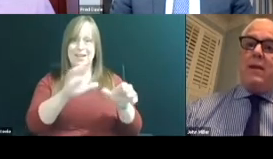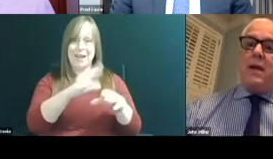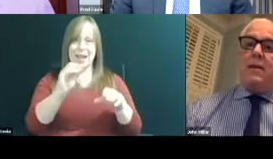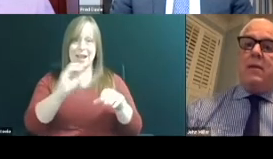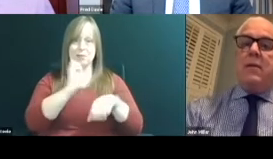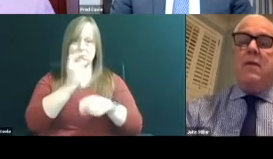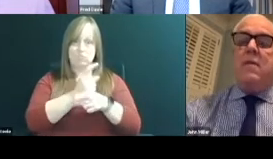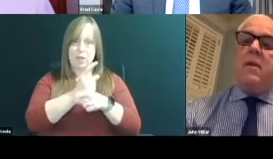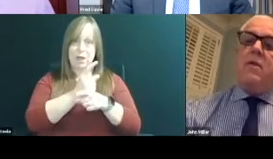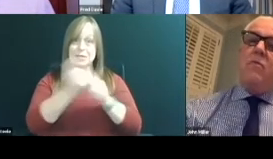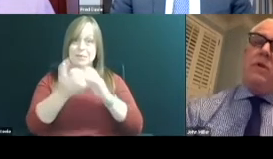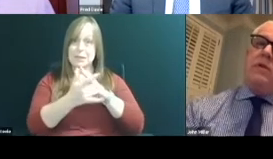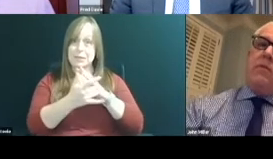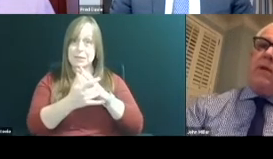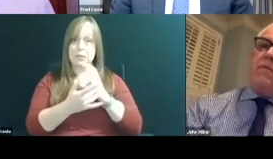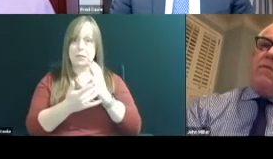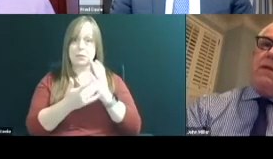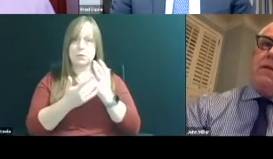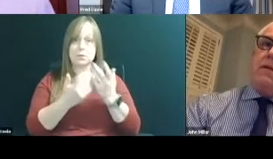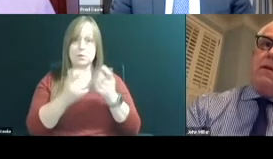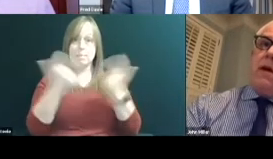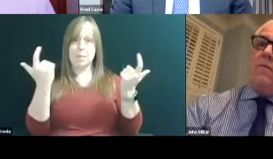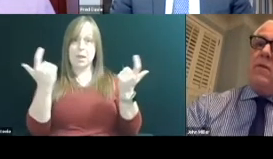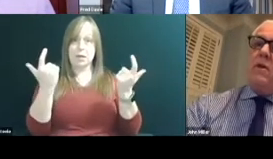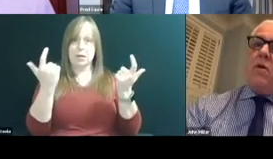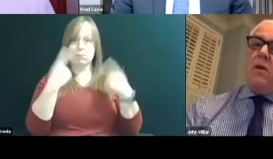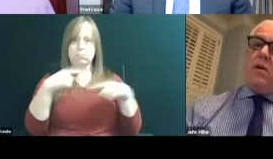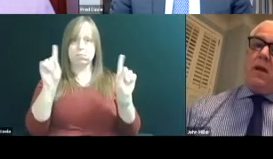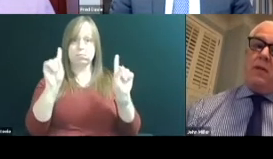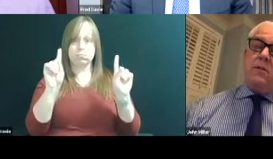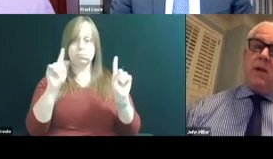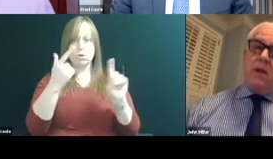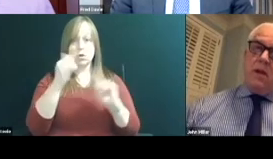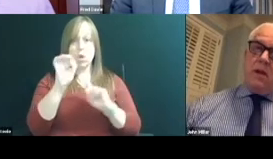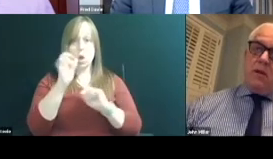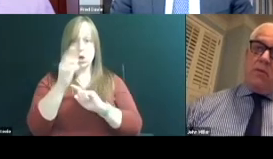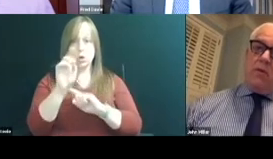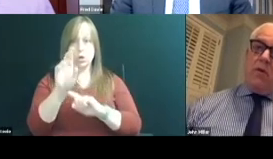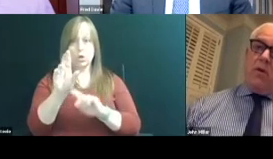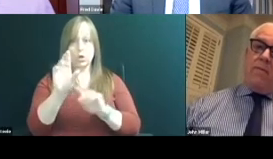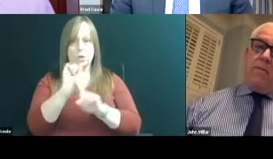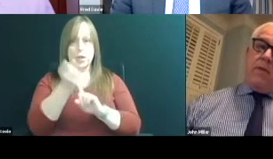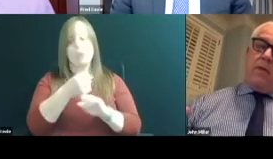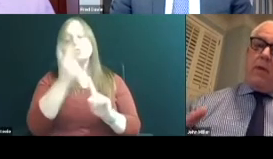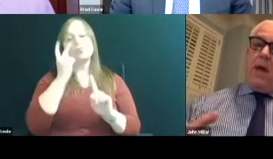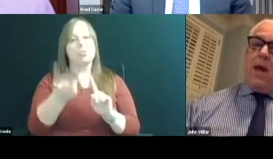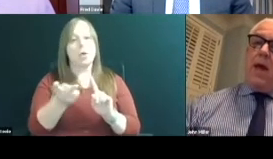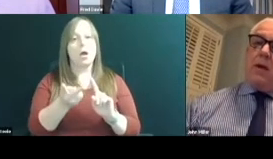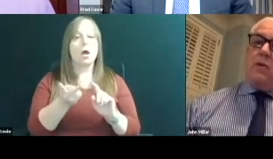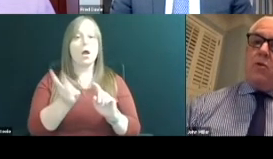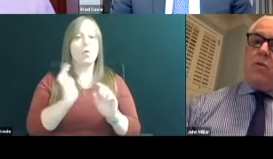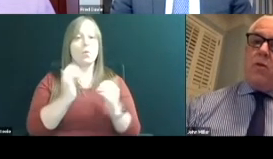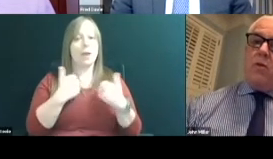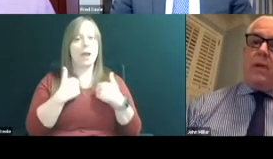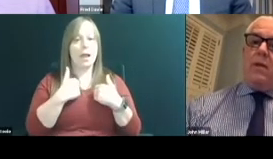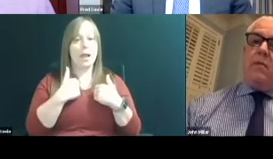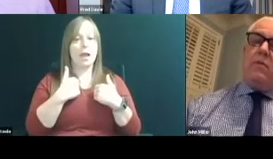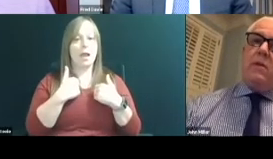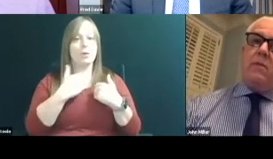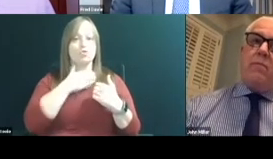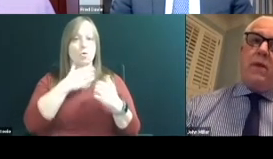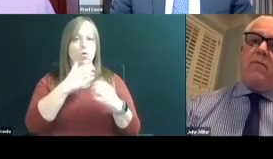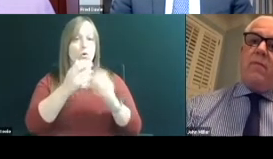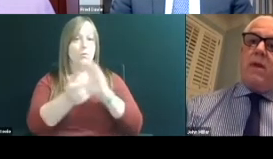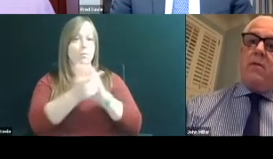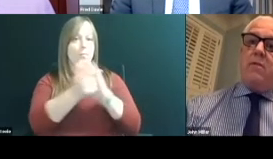it right technically was a big feat. After the Garner case, you saw that we had a chokehold ban that